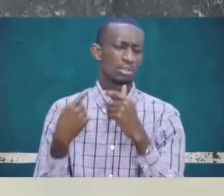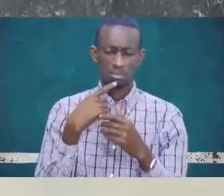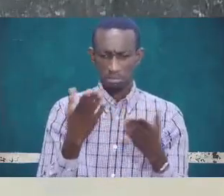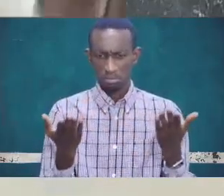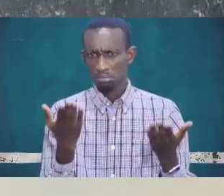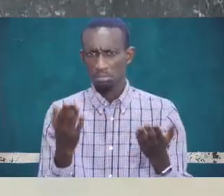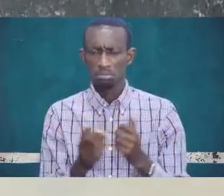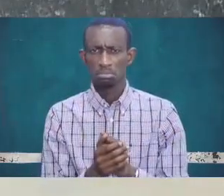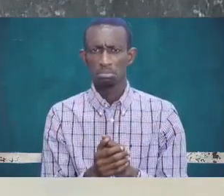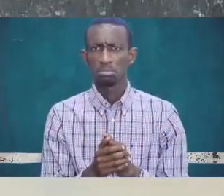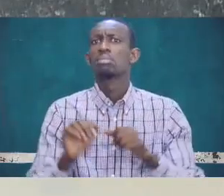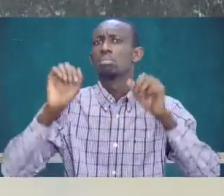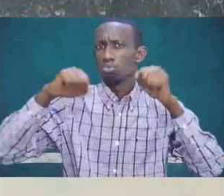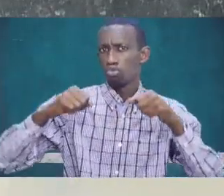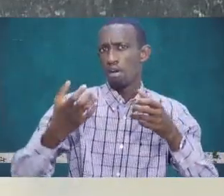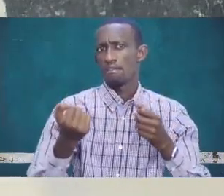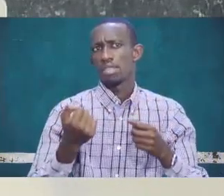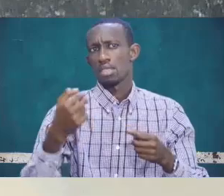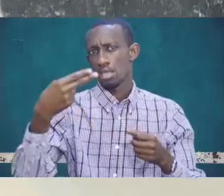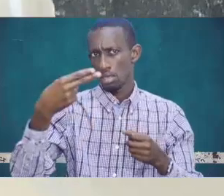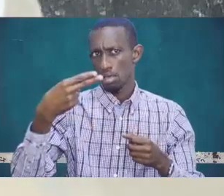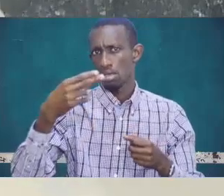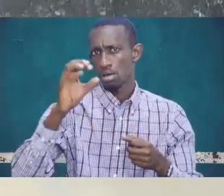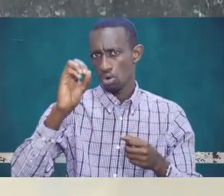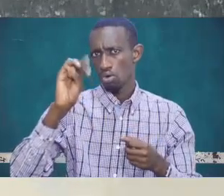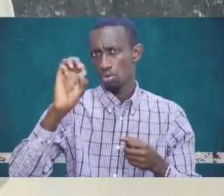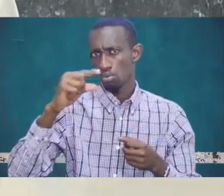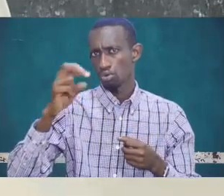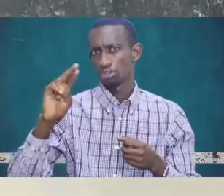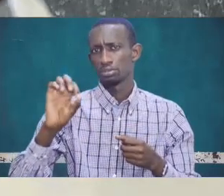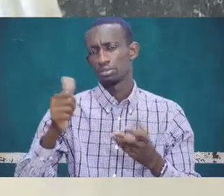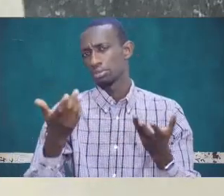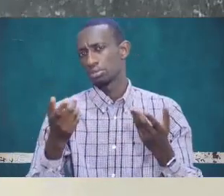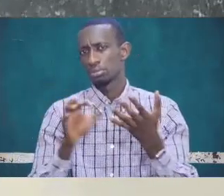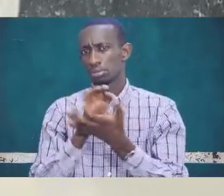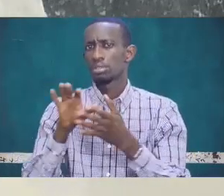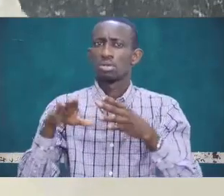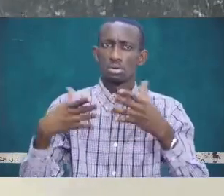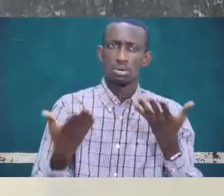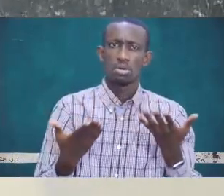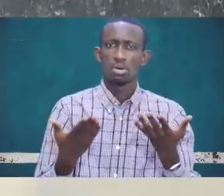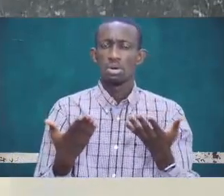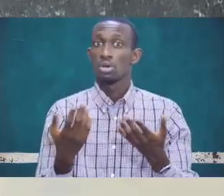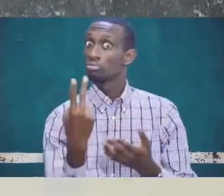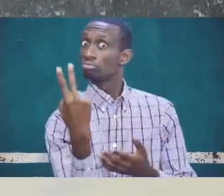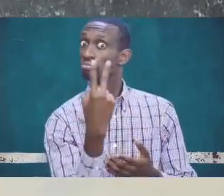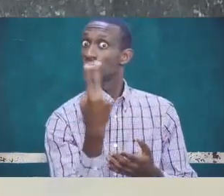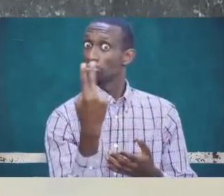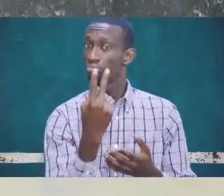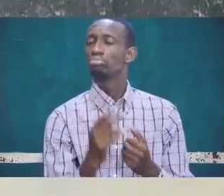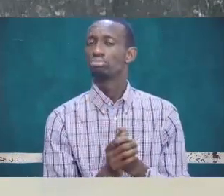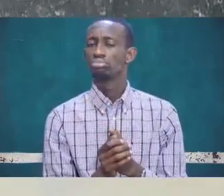can have a homogeneous mixture where you have the two components uniformly